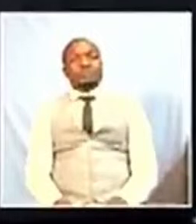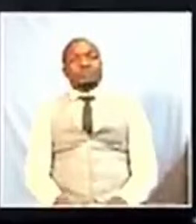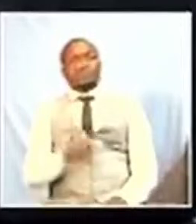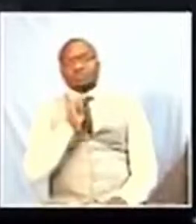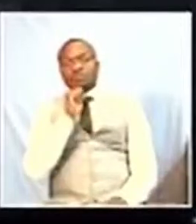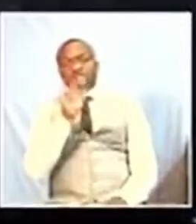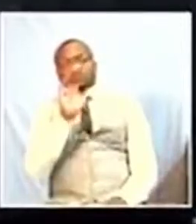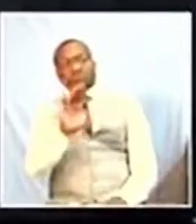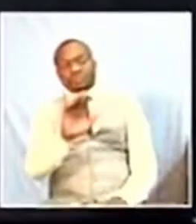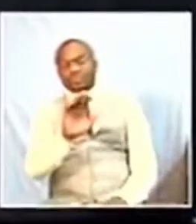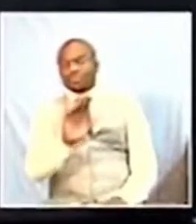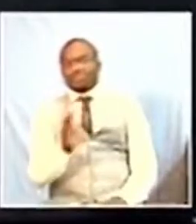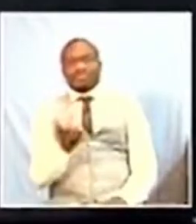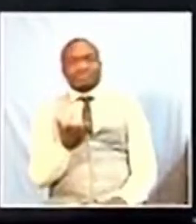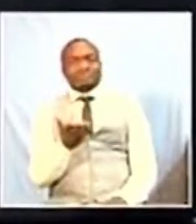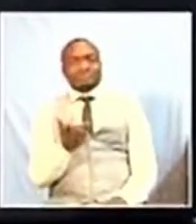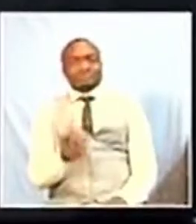It